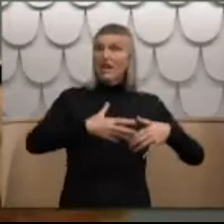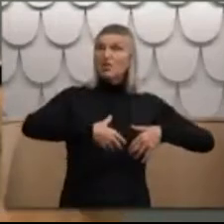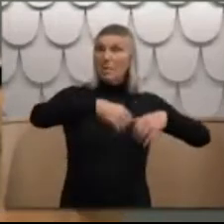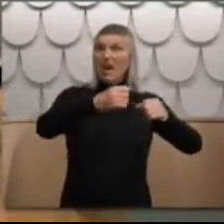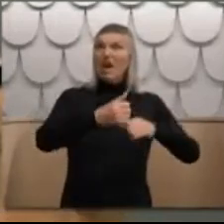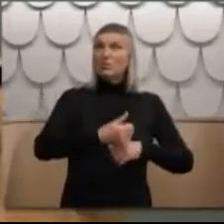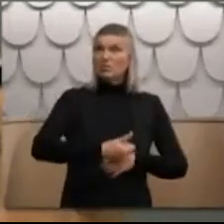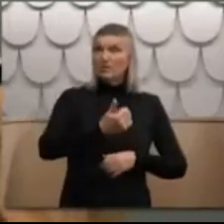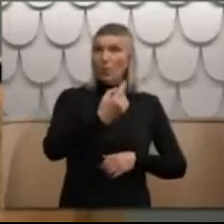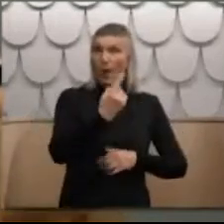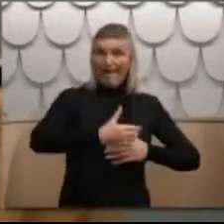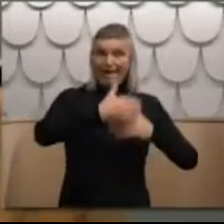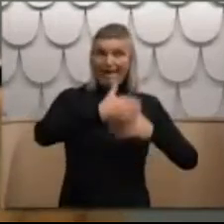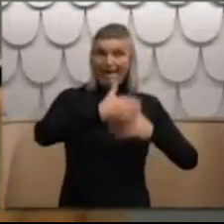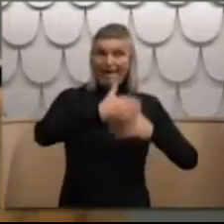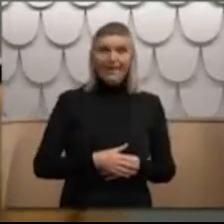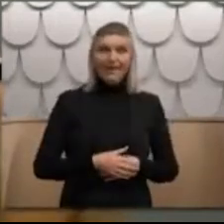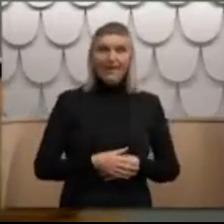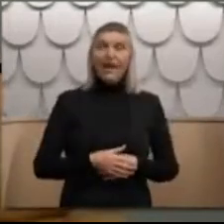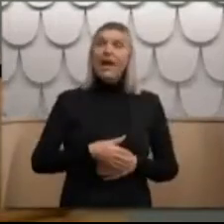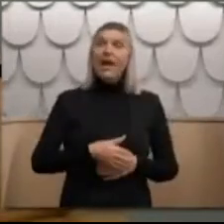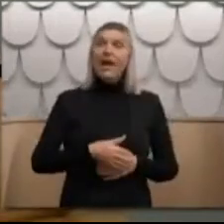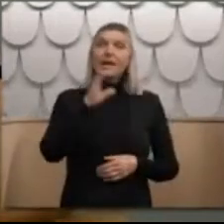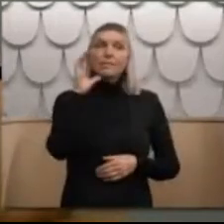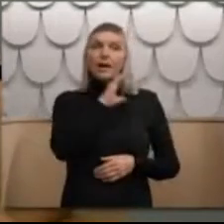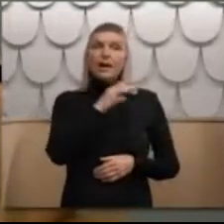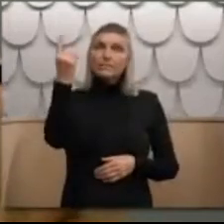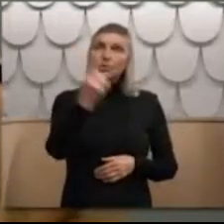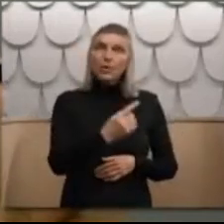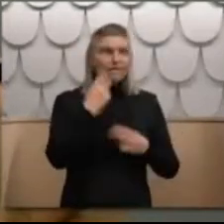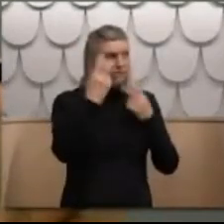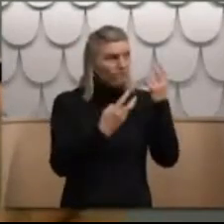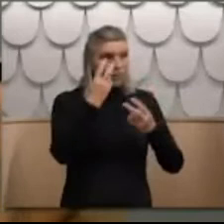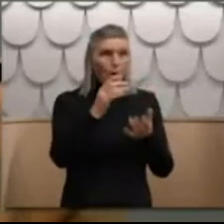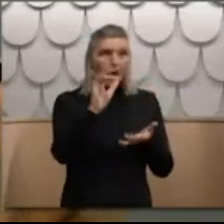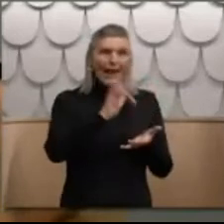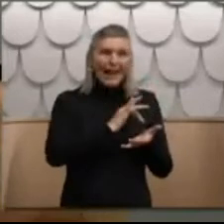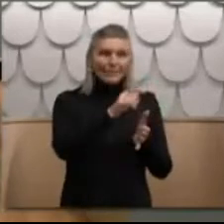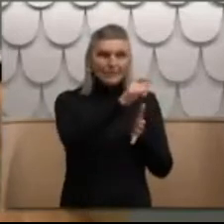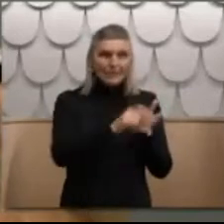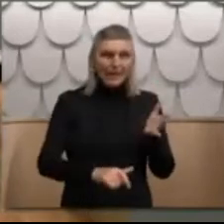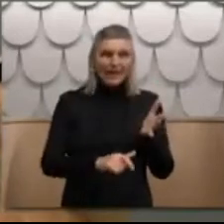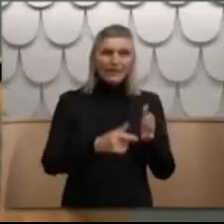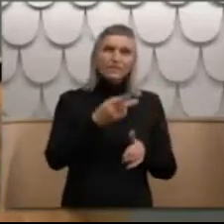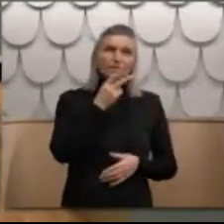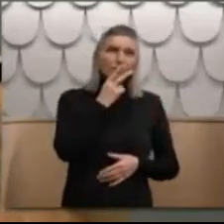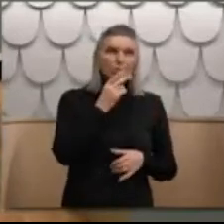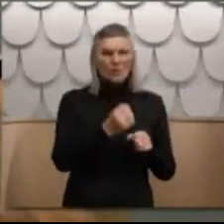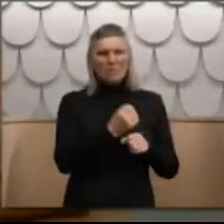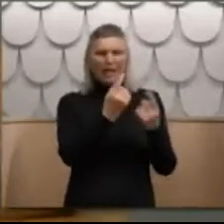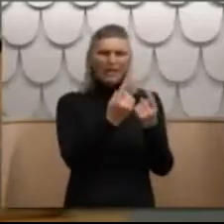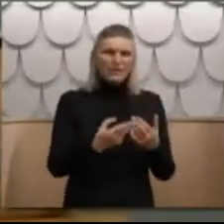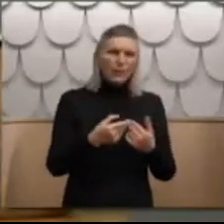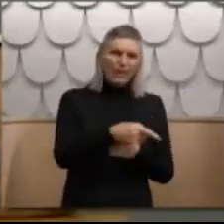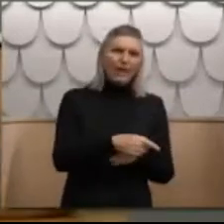day, and me and my cousin were playing, looking for an empty packet of smoke so they can make things with it. And